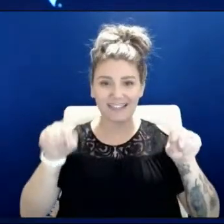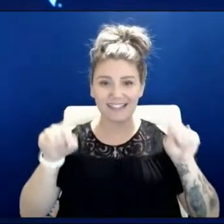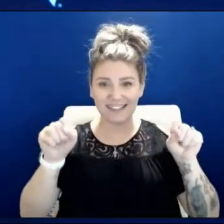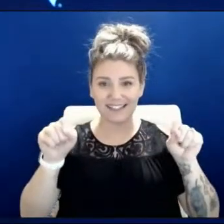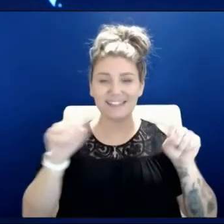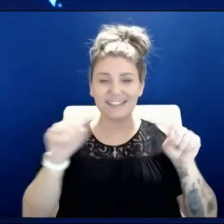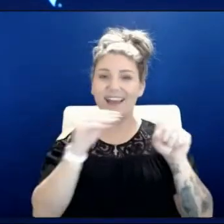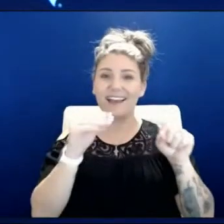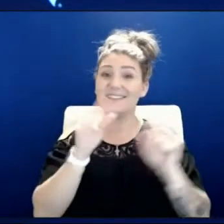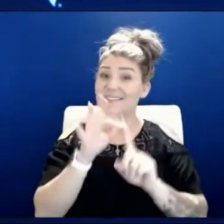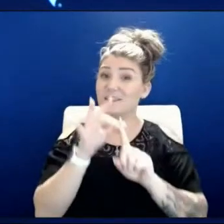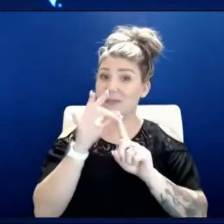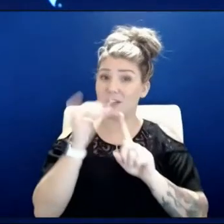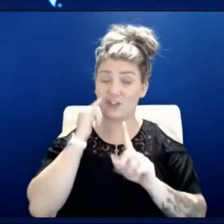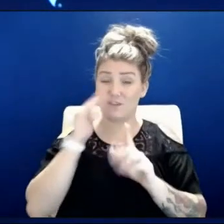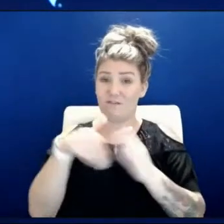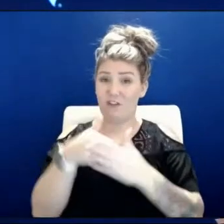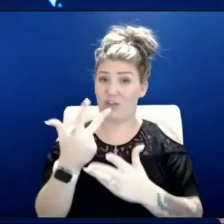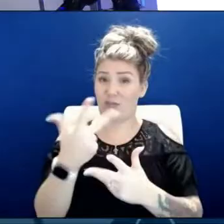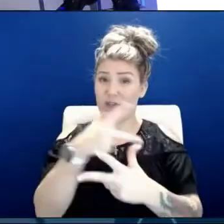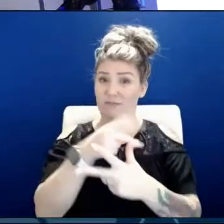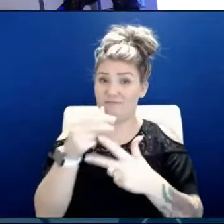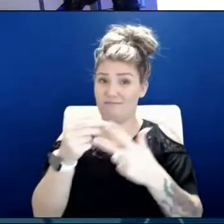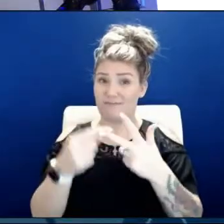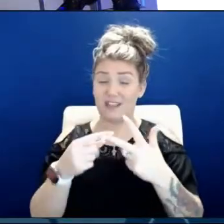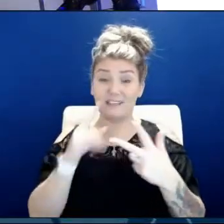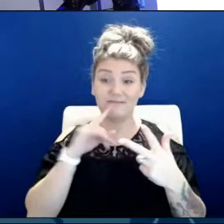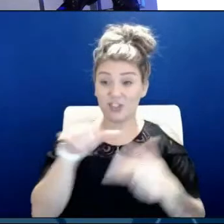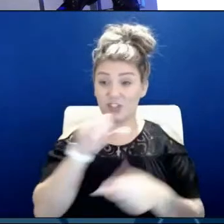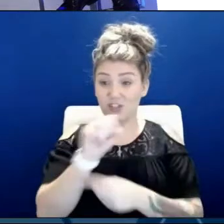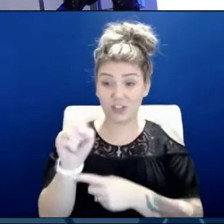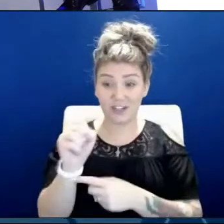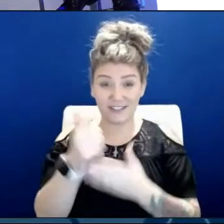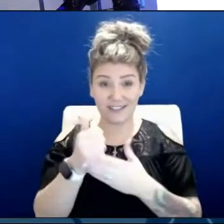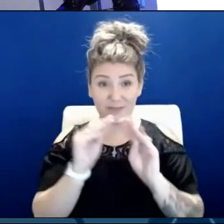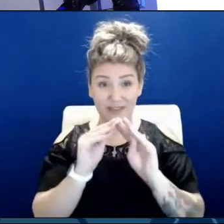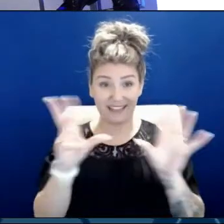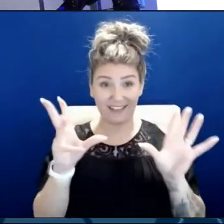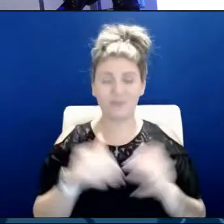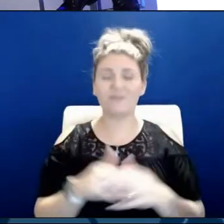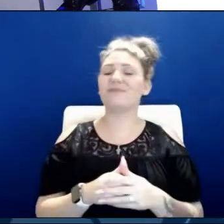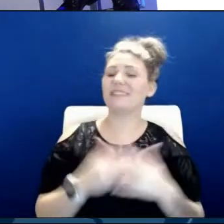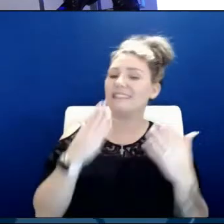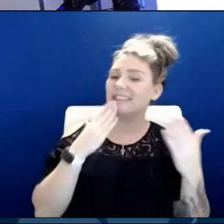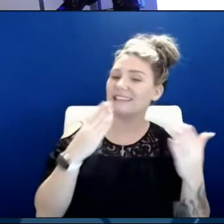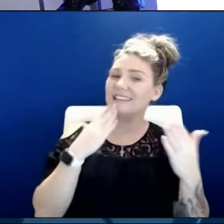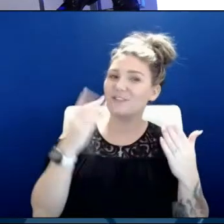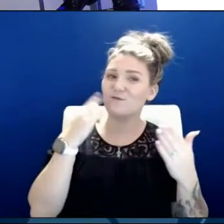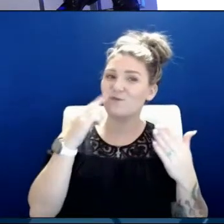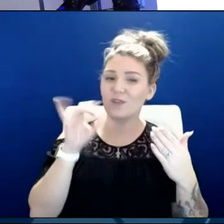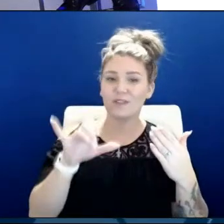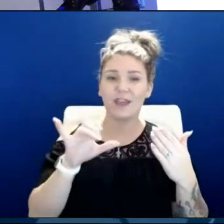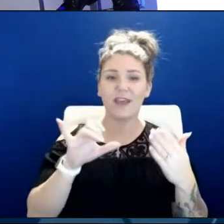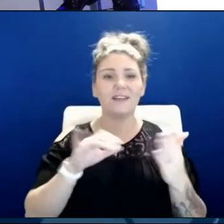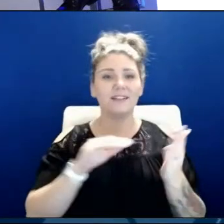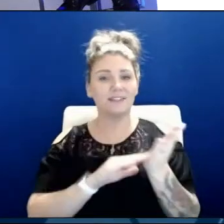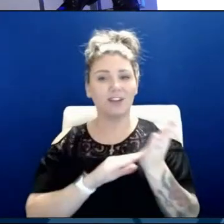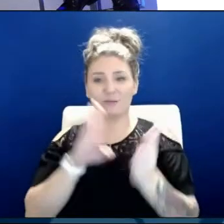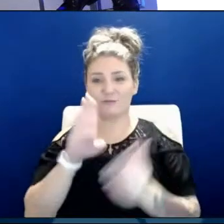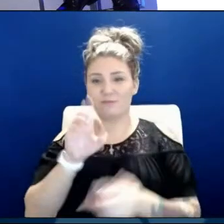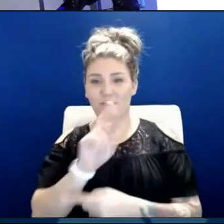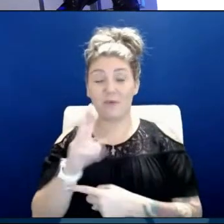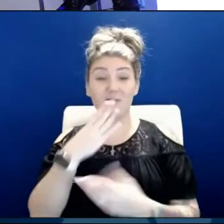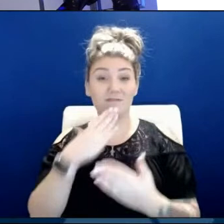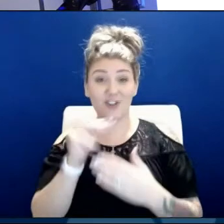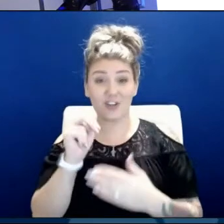had all 3 doses of your vaccine. Okay, Jess, did that help clear it up? Hope it did. I think it did. Thank you for that. Dr. Barr, just some good news for you. A lot of people on this